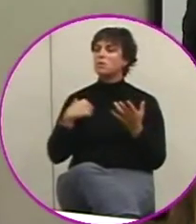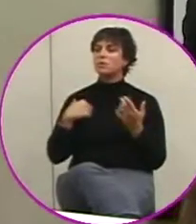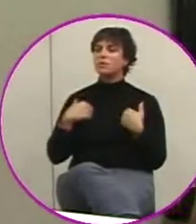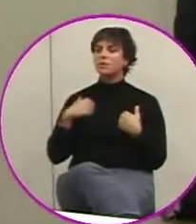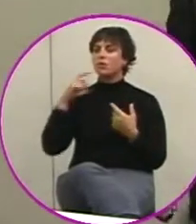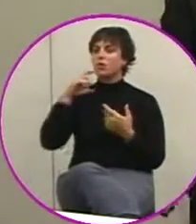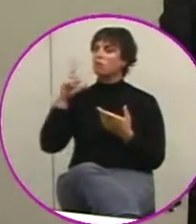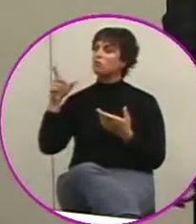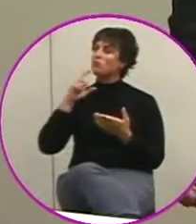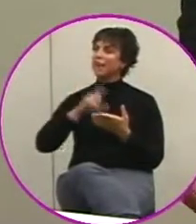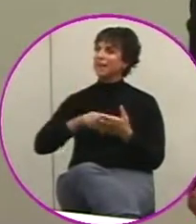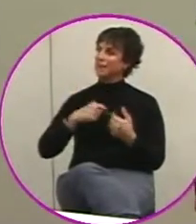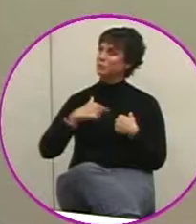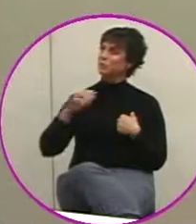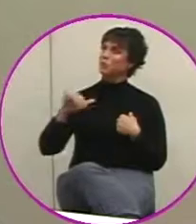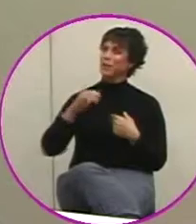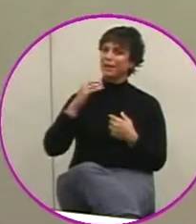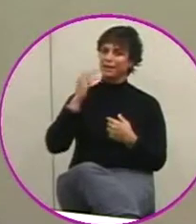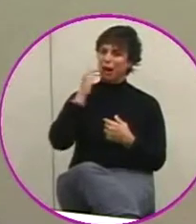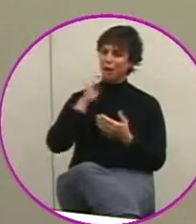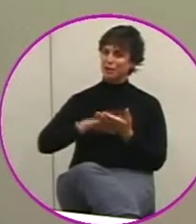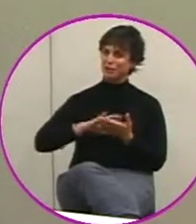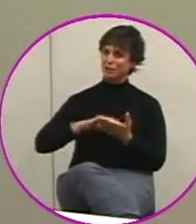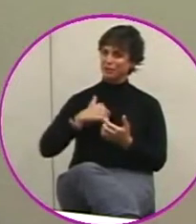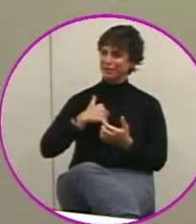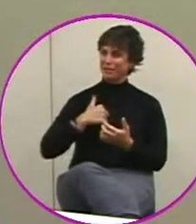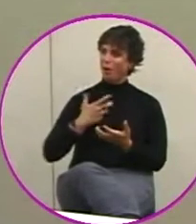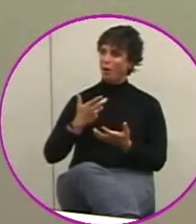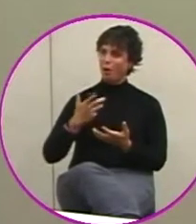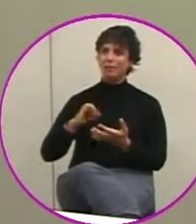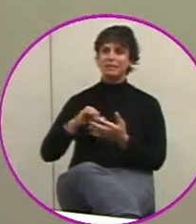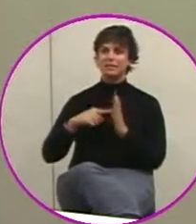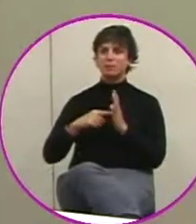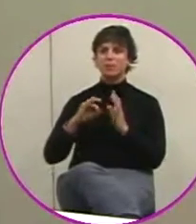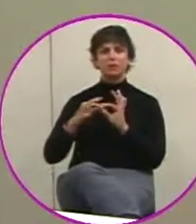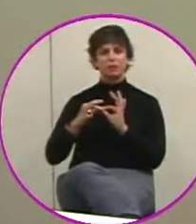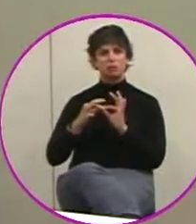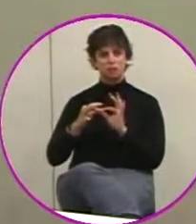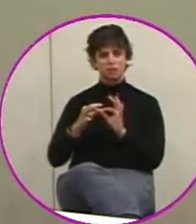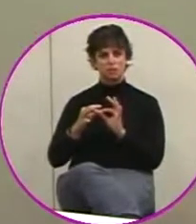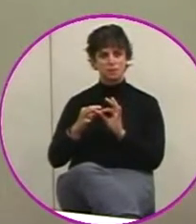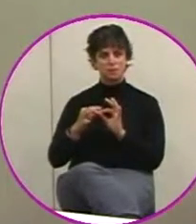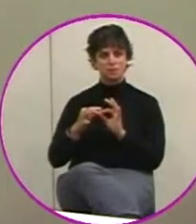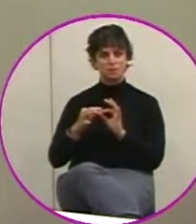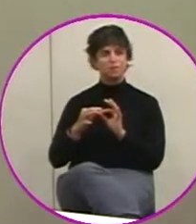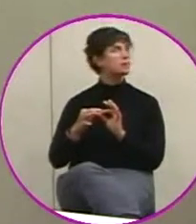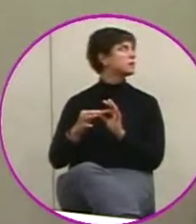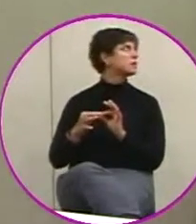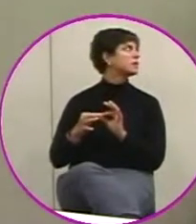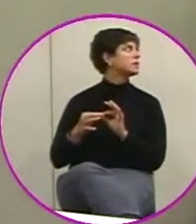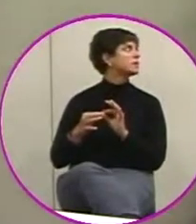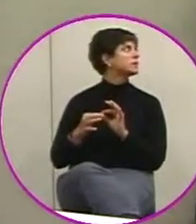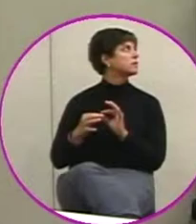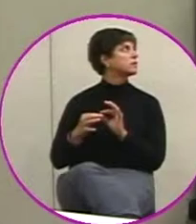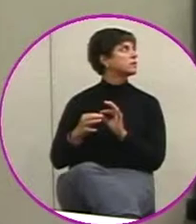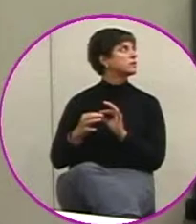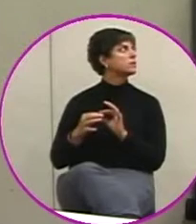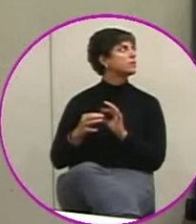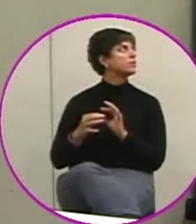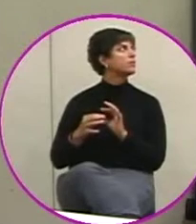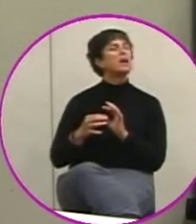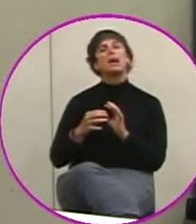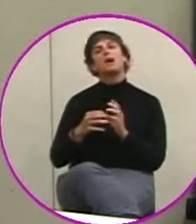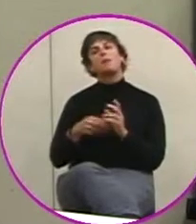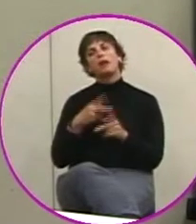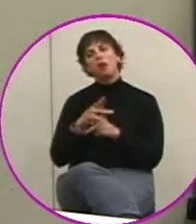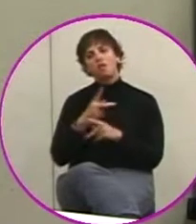recognized and acknowledged. This is a symbol of a relationship. We need to be very cautious about confusing those two.